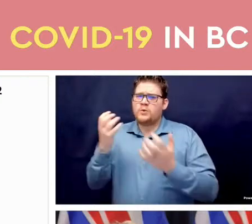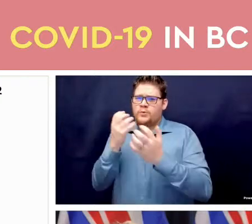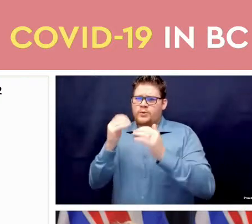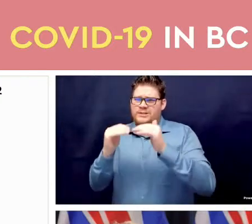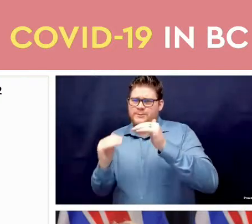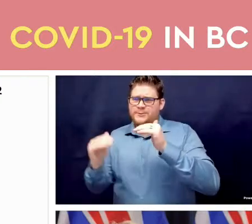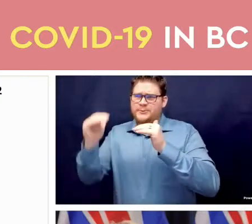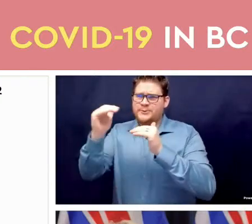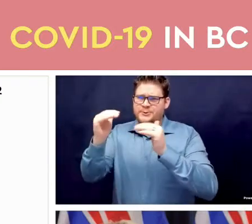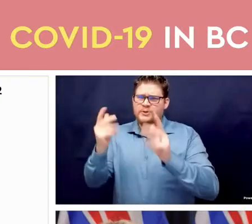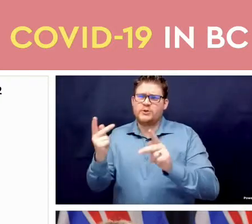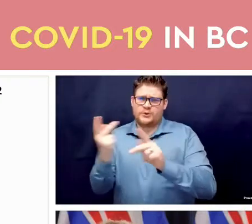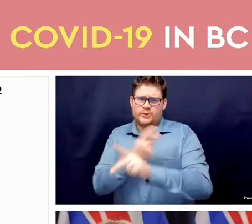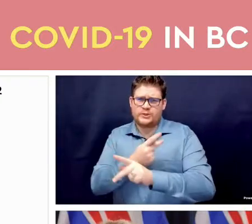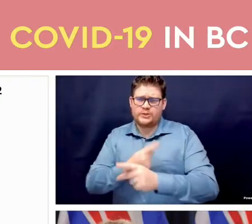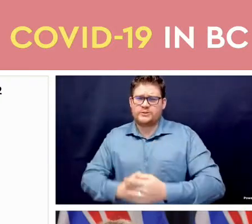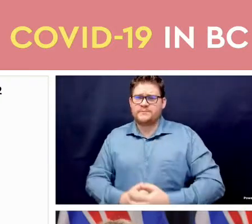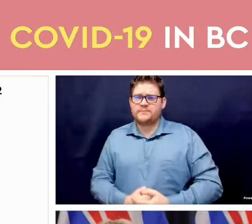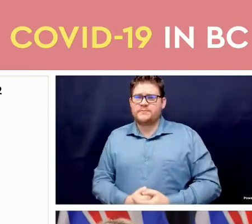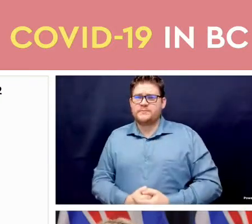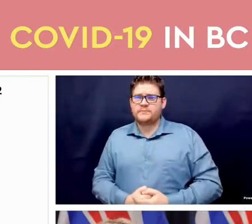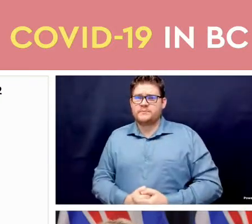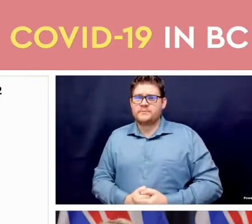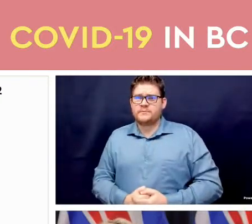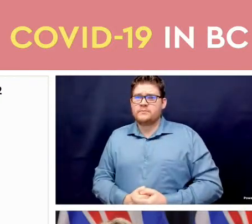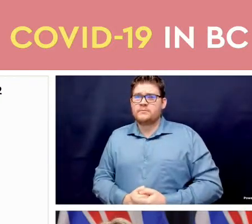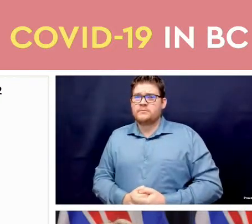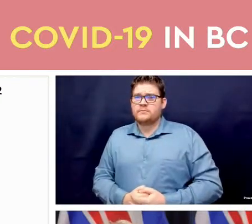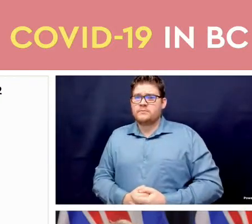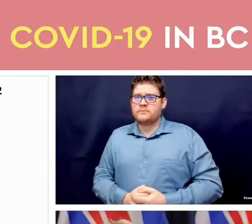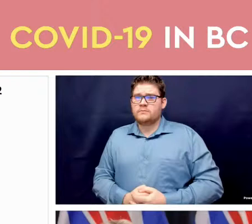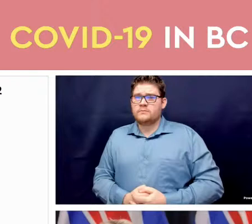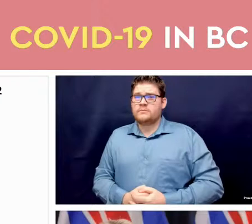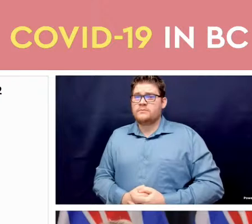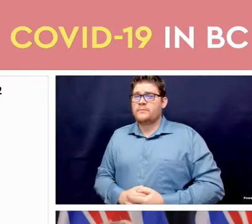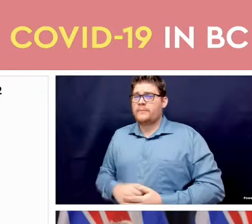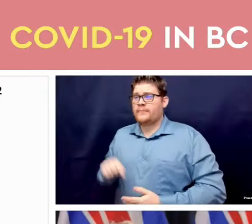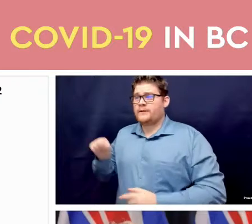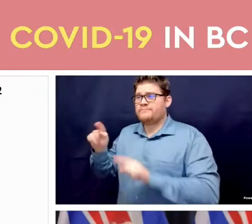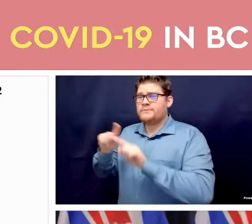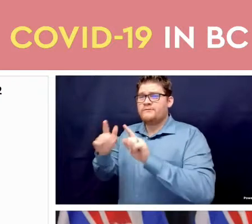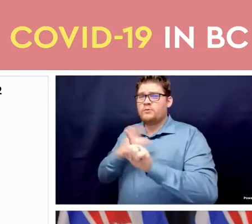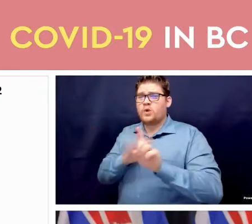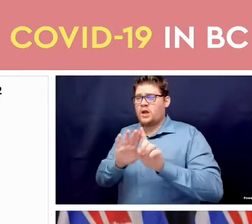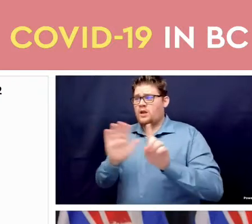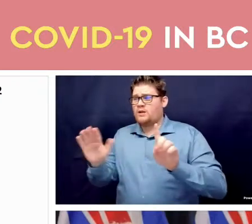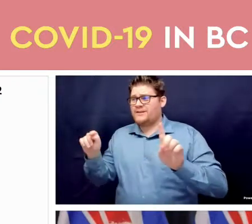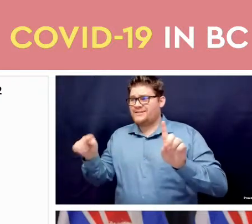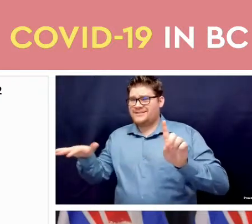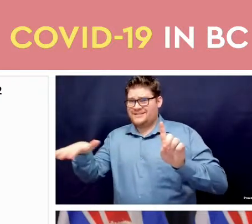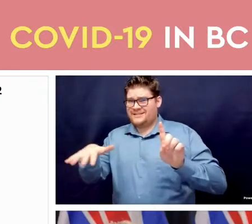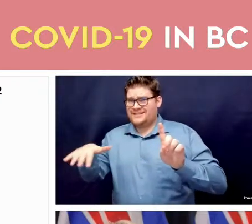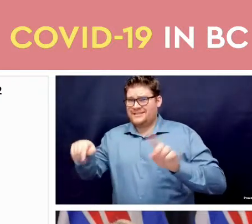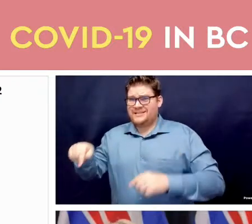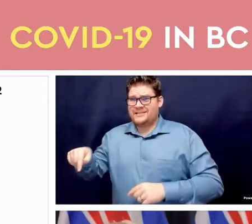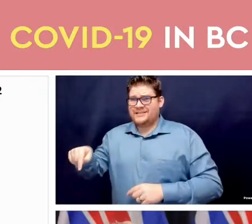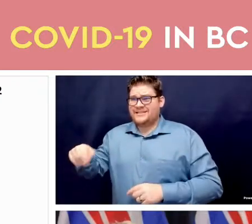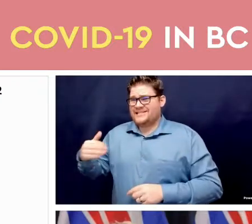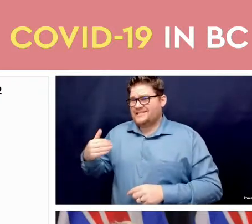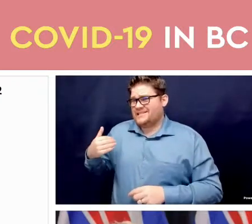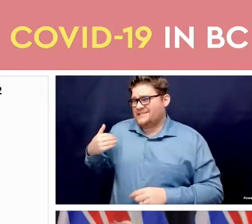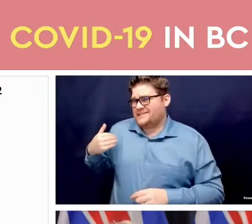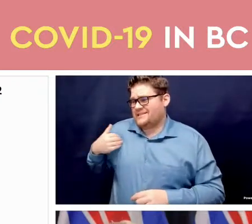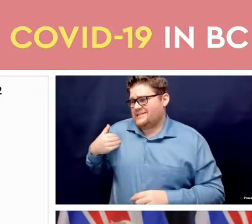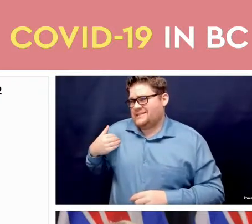as they've reported today, starting to see that decrease in community transmission in those jurisdictions as well.